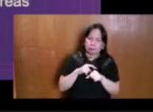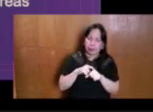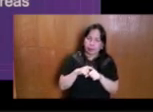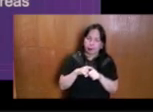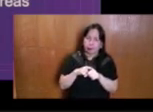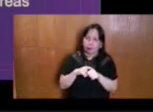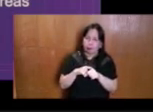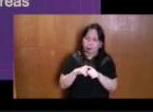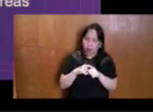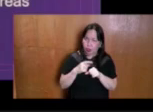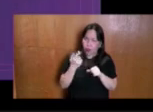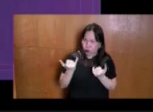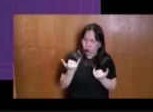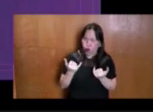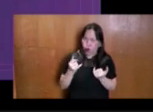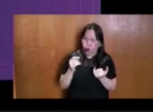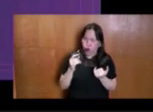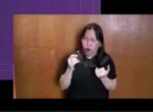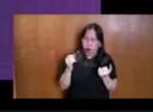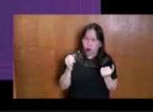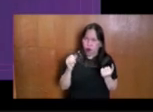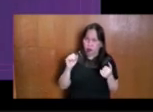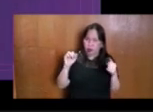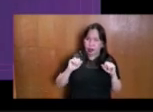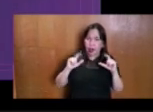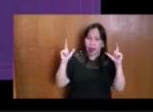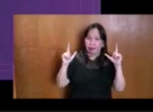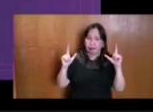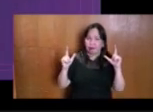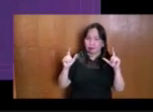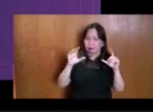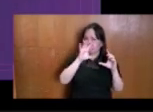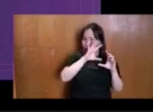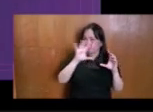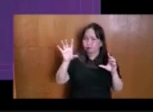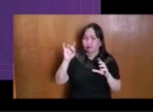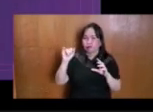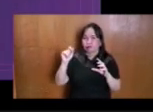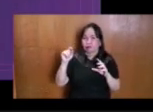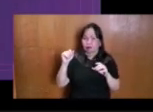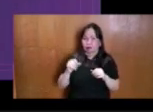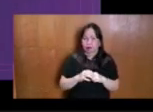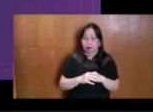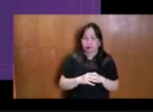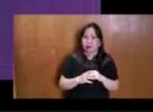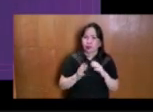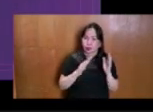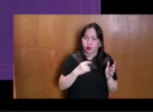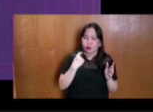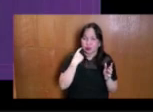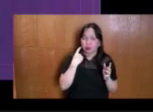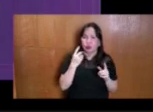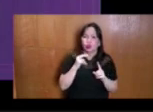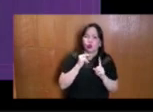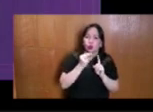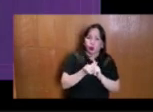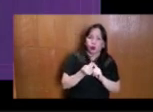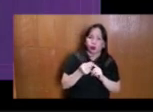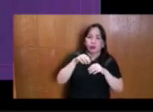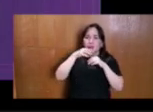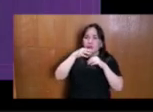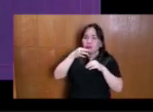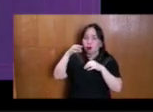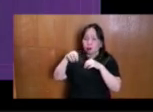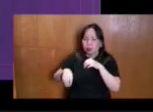dashboard data. So nurtured agriculture, very much similar to discussions earlier about